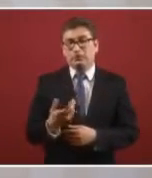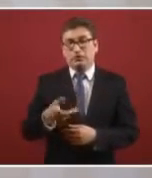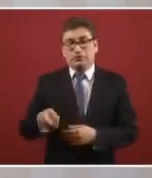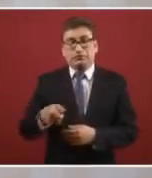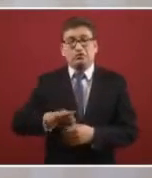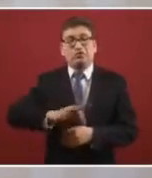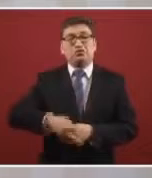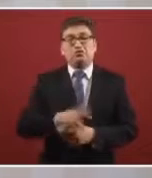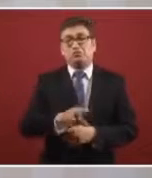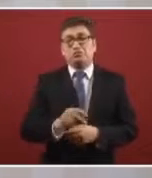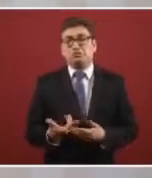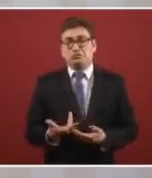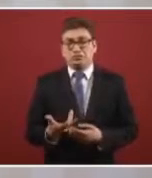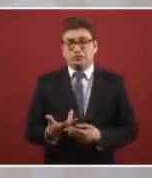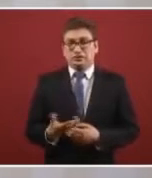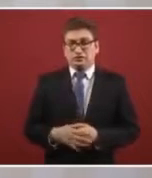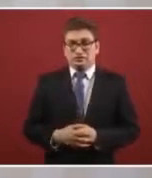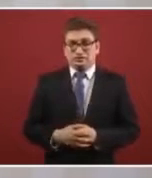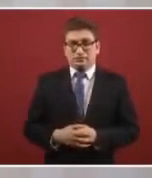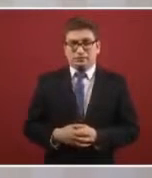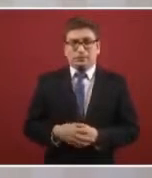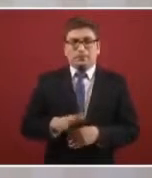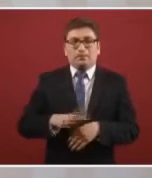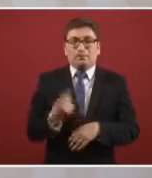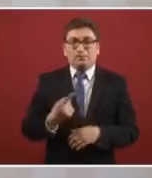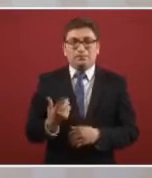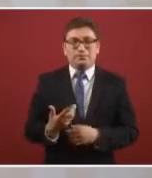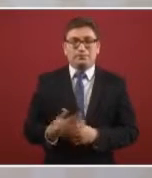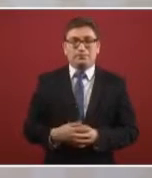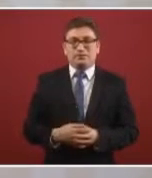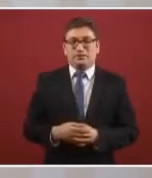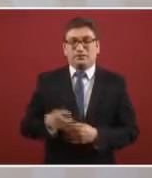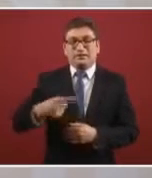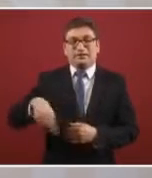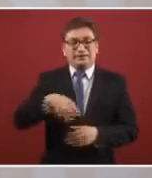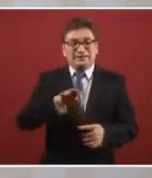la So regarding elección la the election